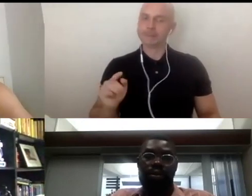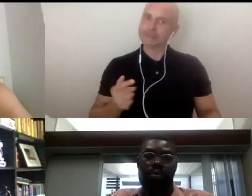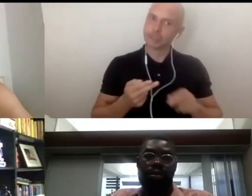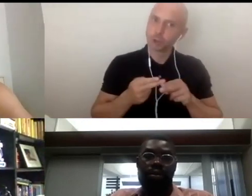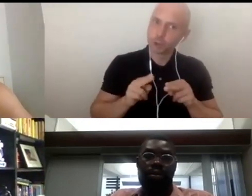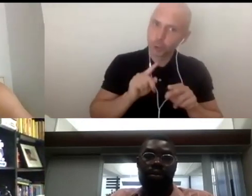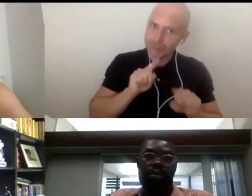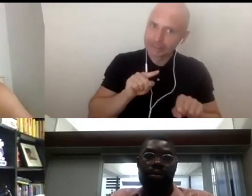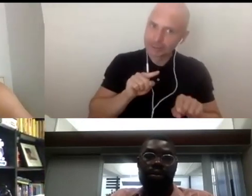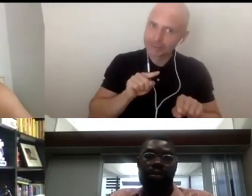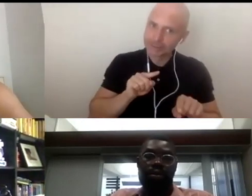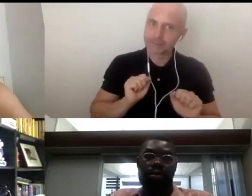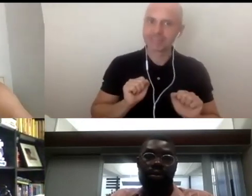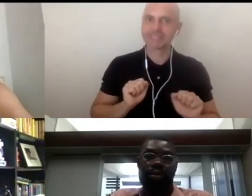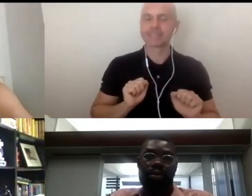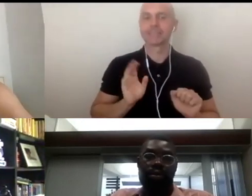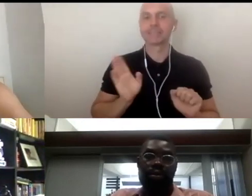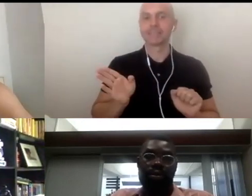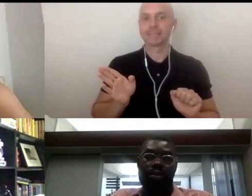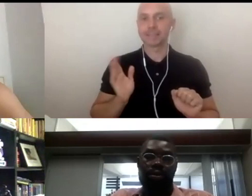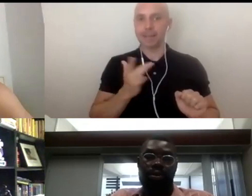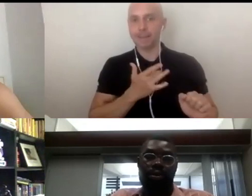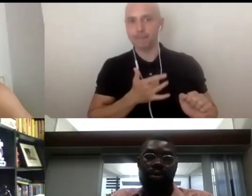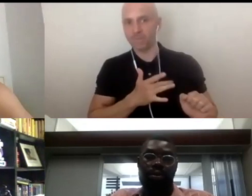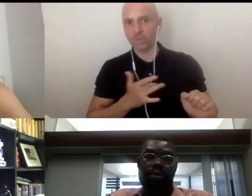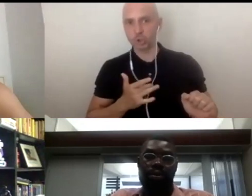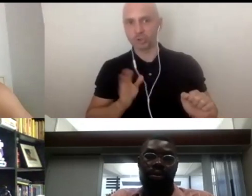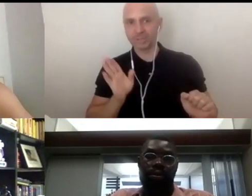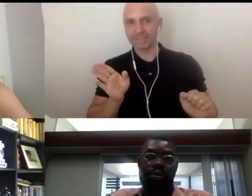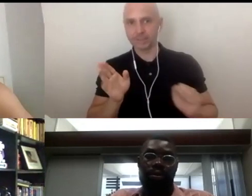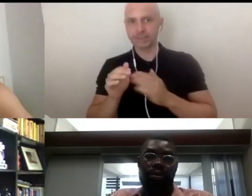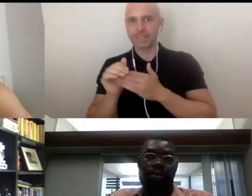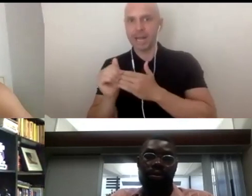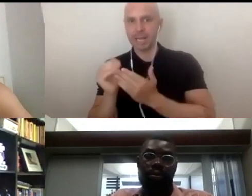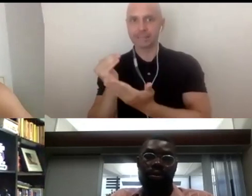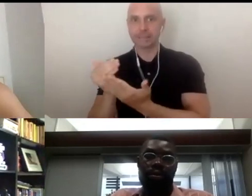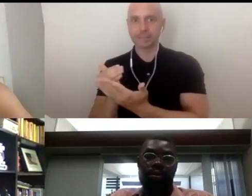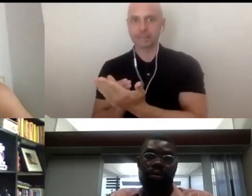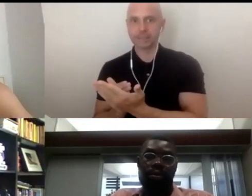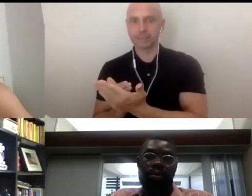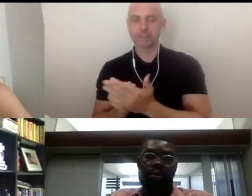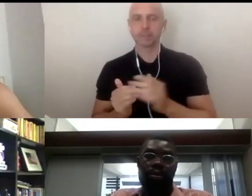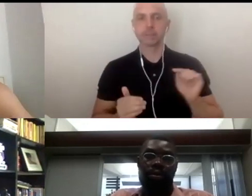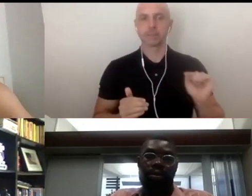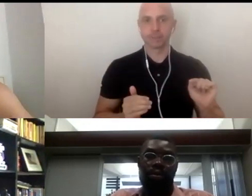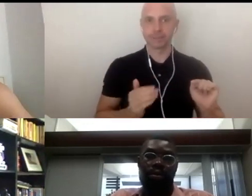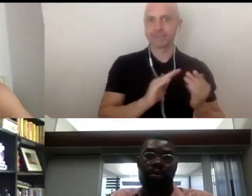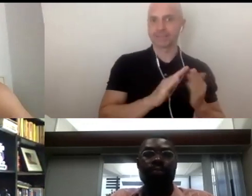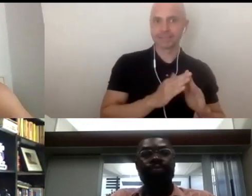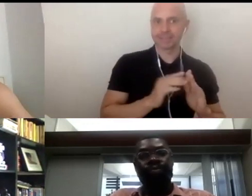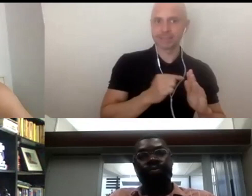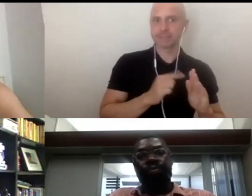You know, when you talk about deviation, the provincial guidelines, we as the City of Toronto are subject to those guidelines as